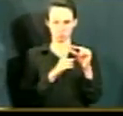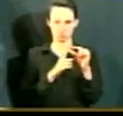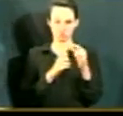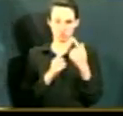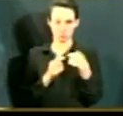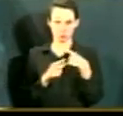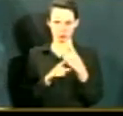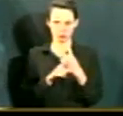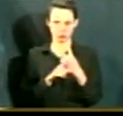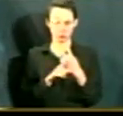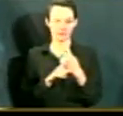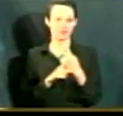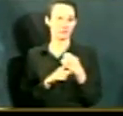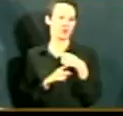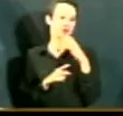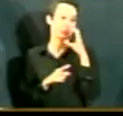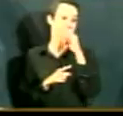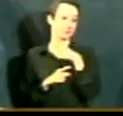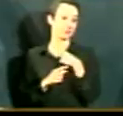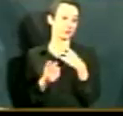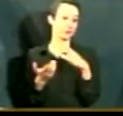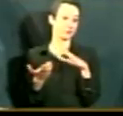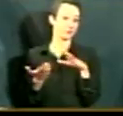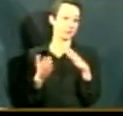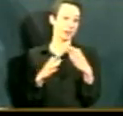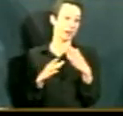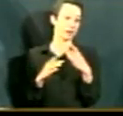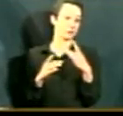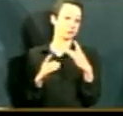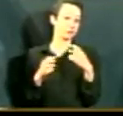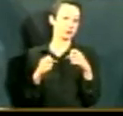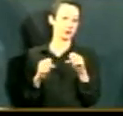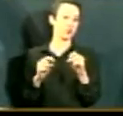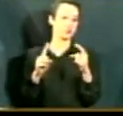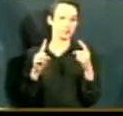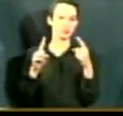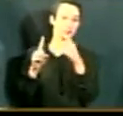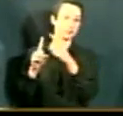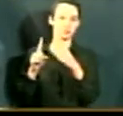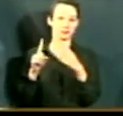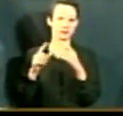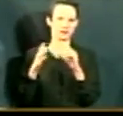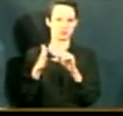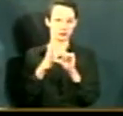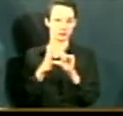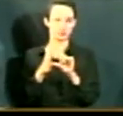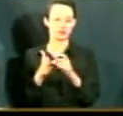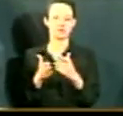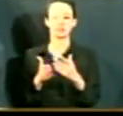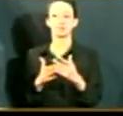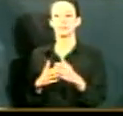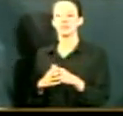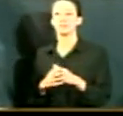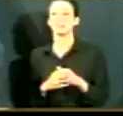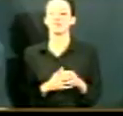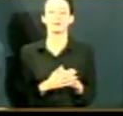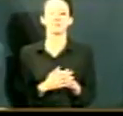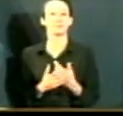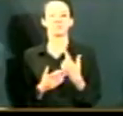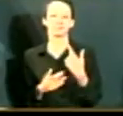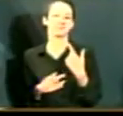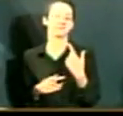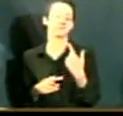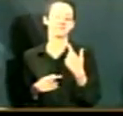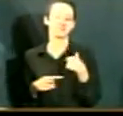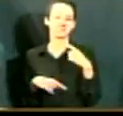I guess I'm going to die on this hill, and I'll be right there with Tony. Long vowels too. Oh, and long vowels. Excellent. I can't tell you